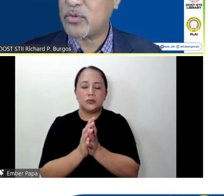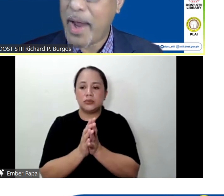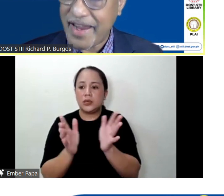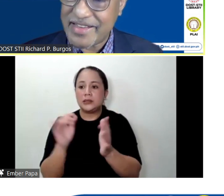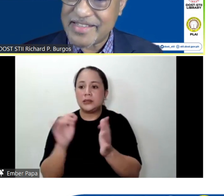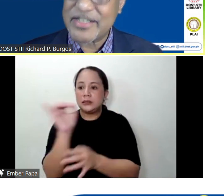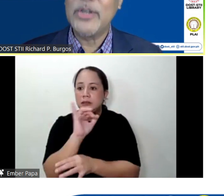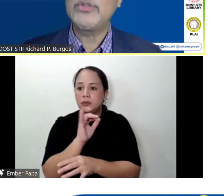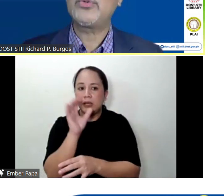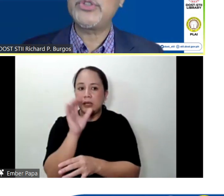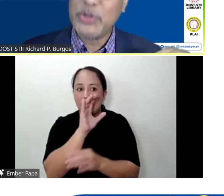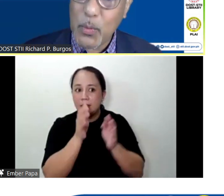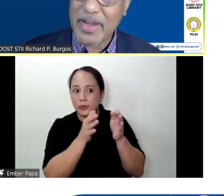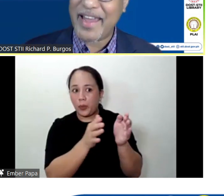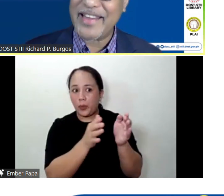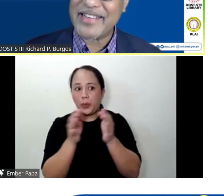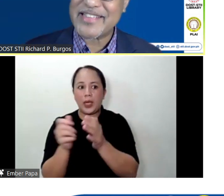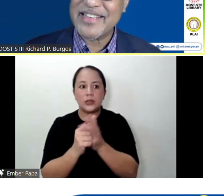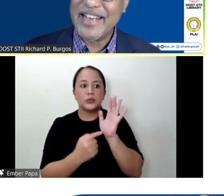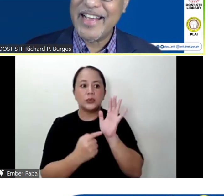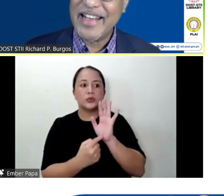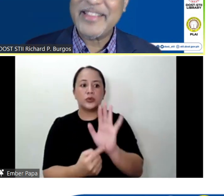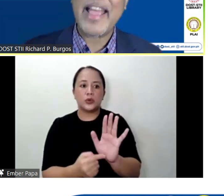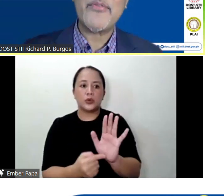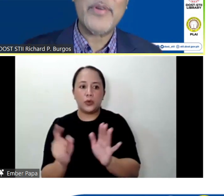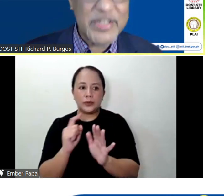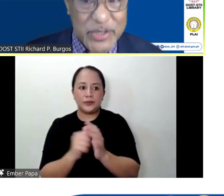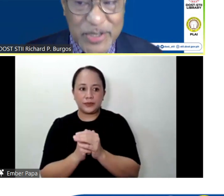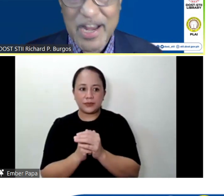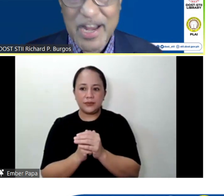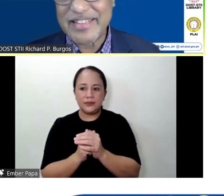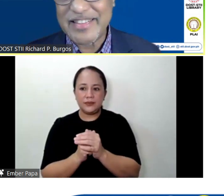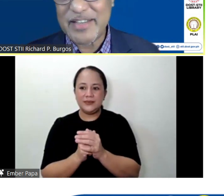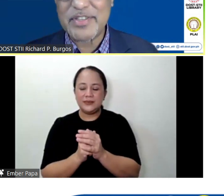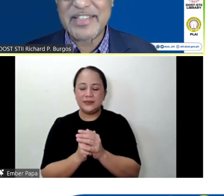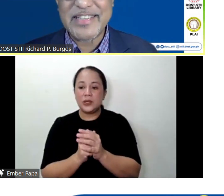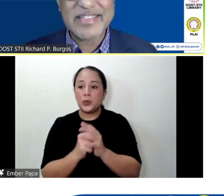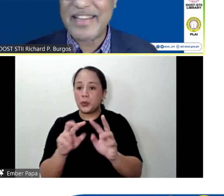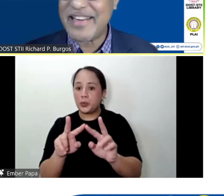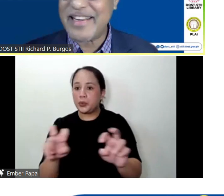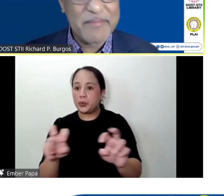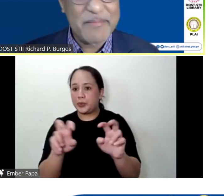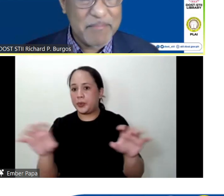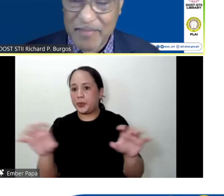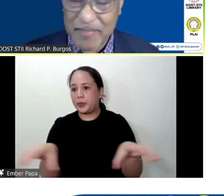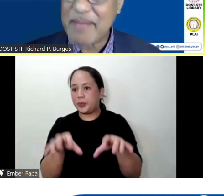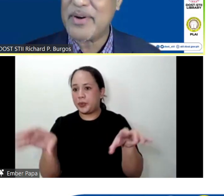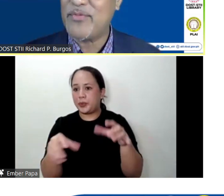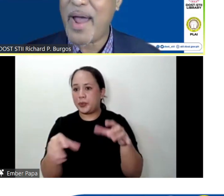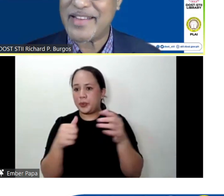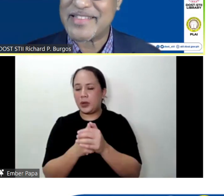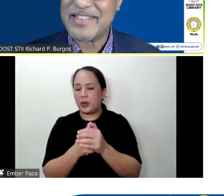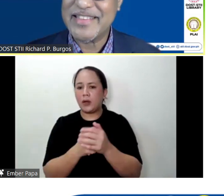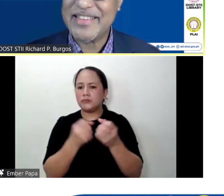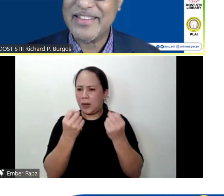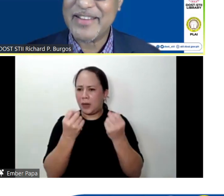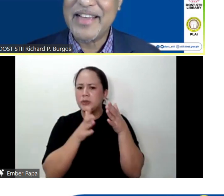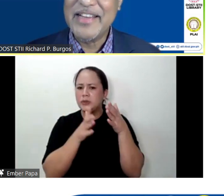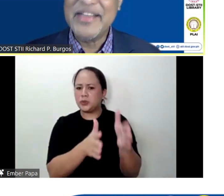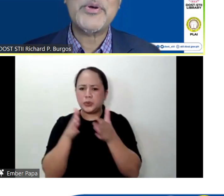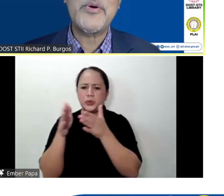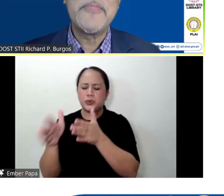out ways to showcase their research activities in a number of ways,